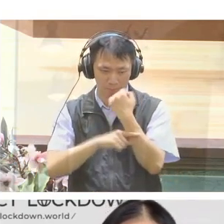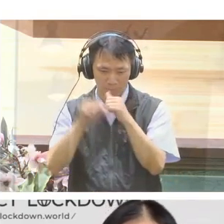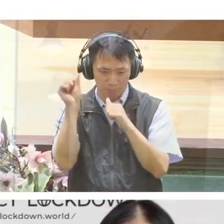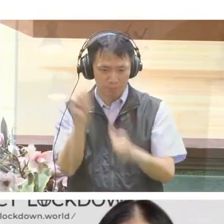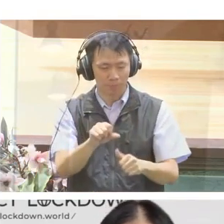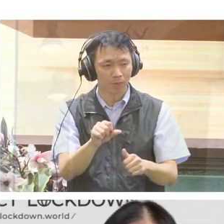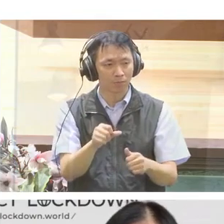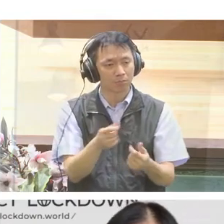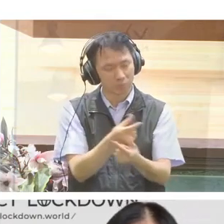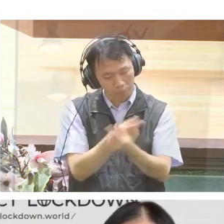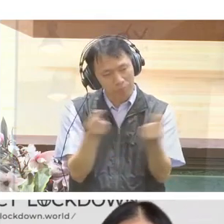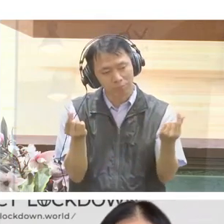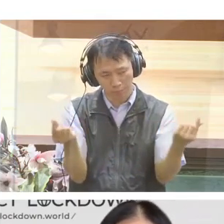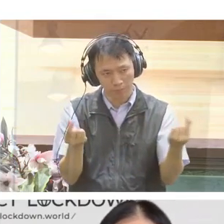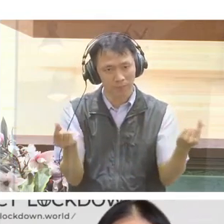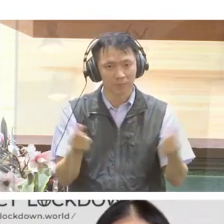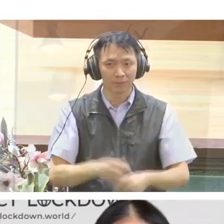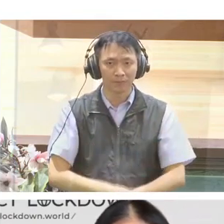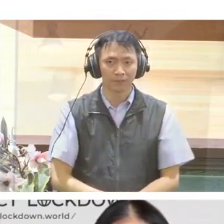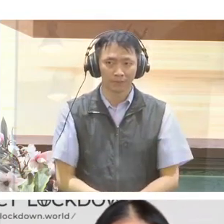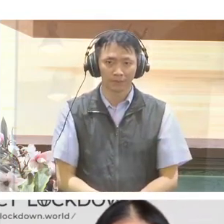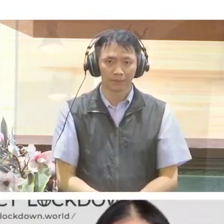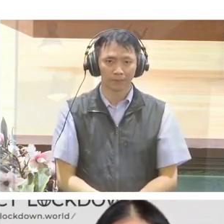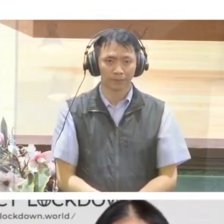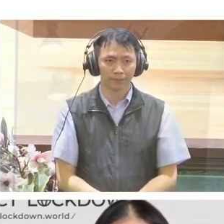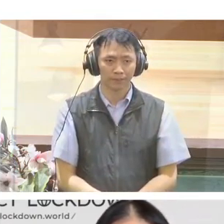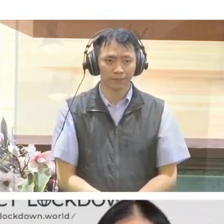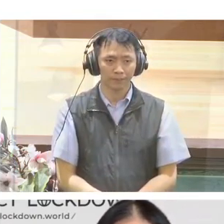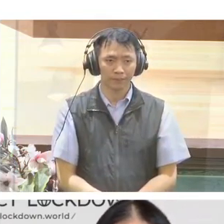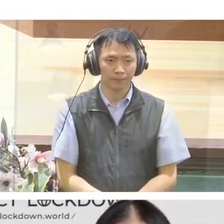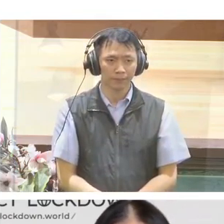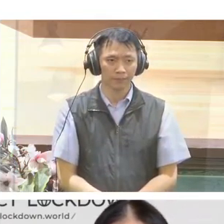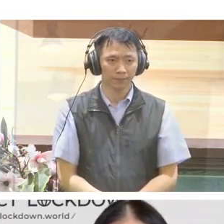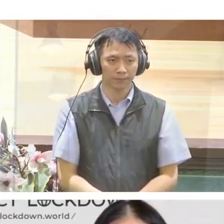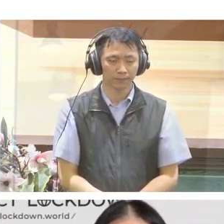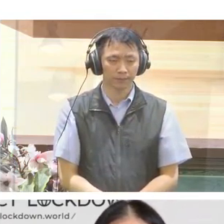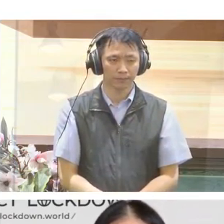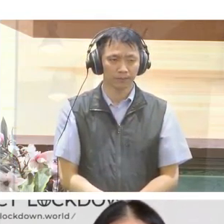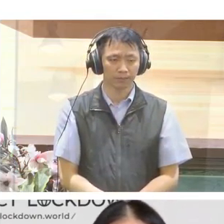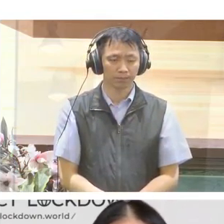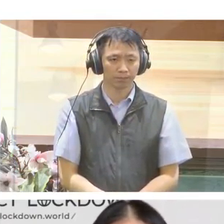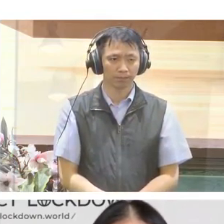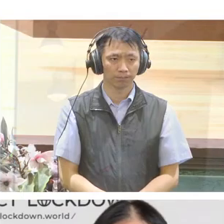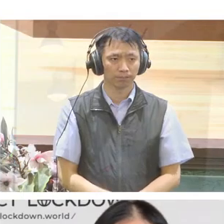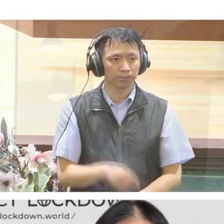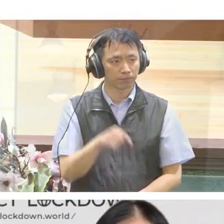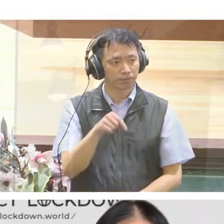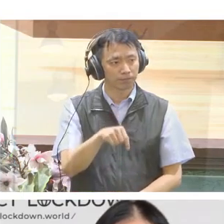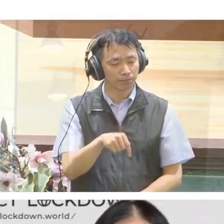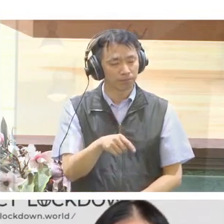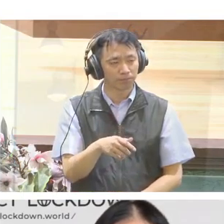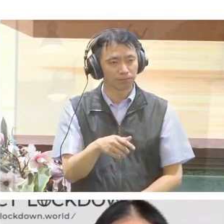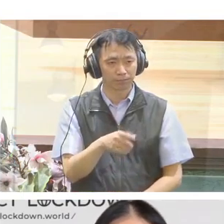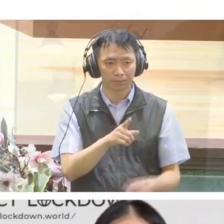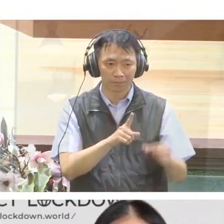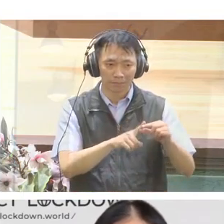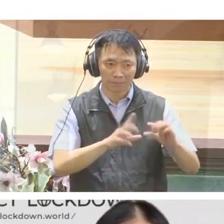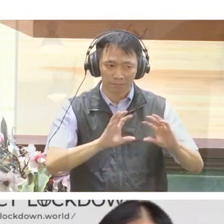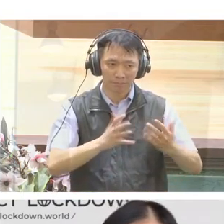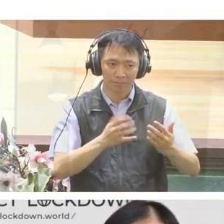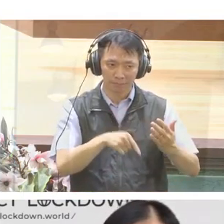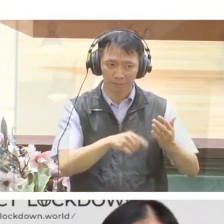this complexity of parallel policymaking makes PRC a very special case in our database. And apart